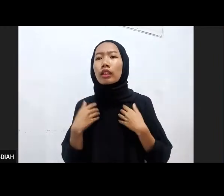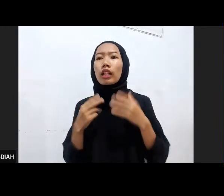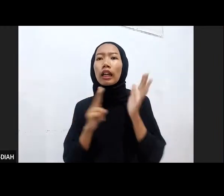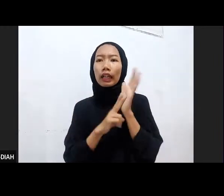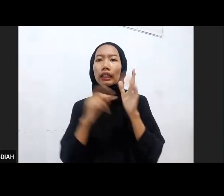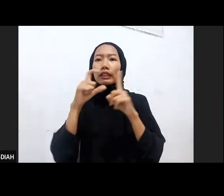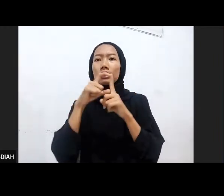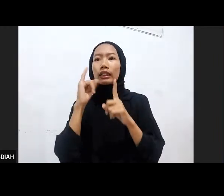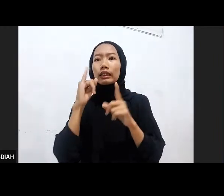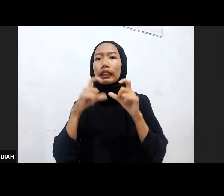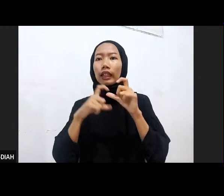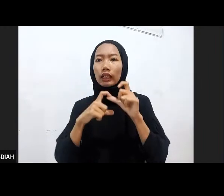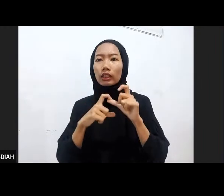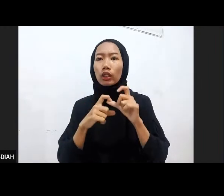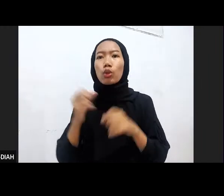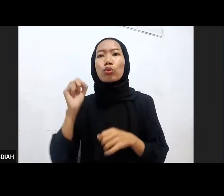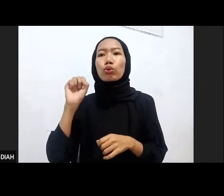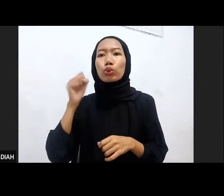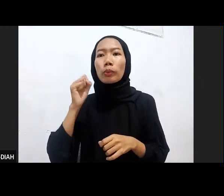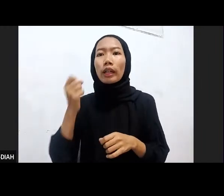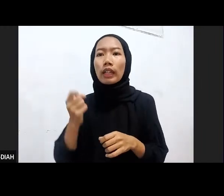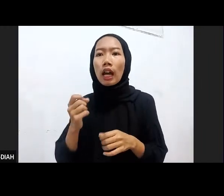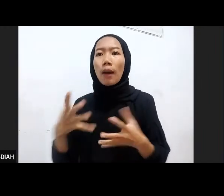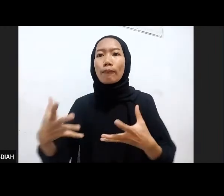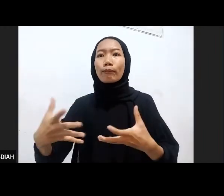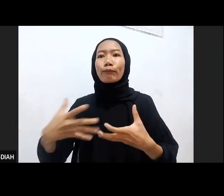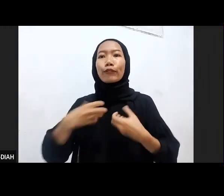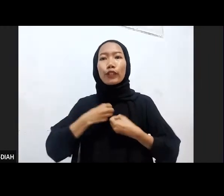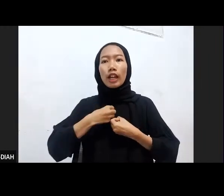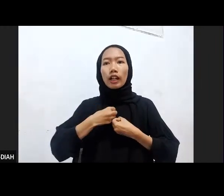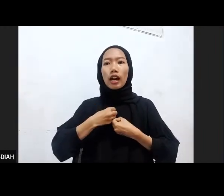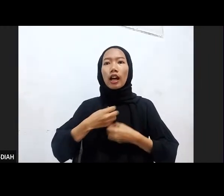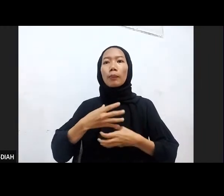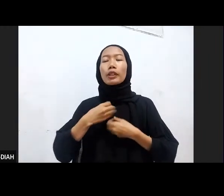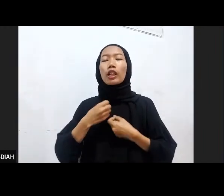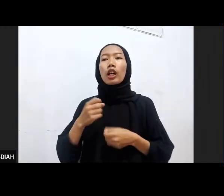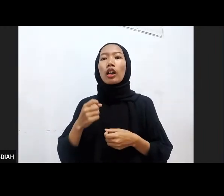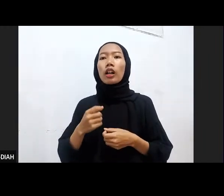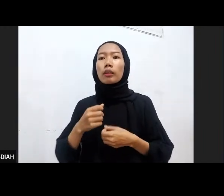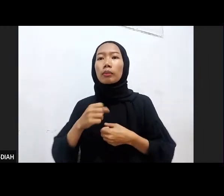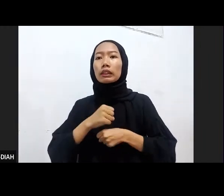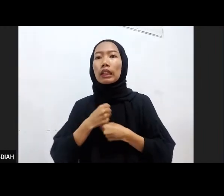about their daily lives, they are entitled to